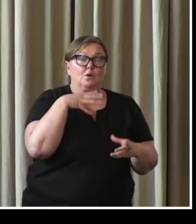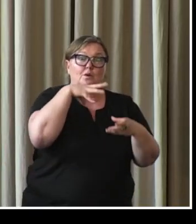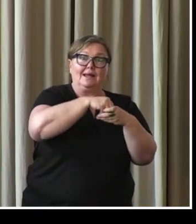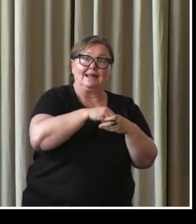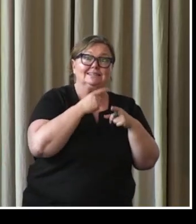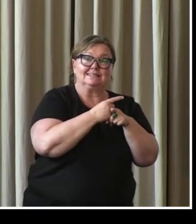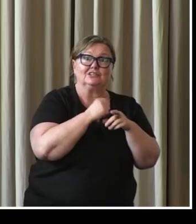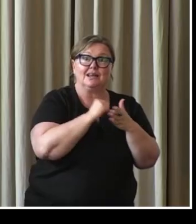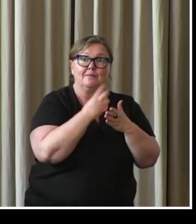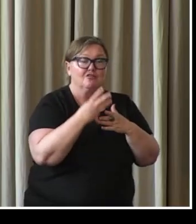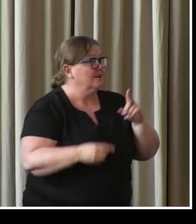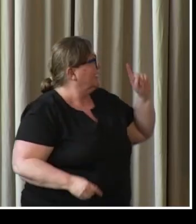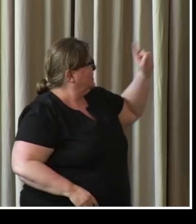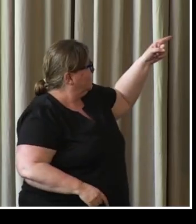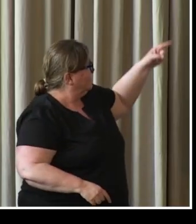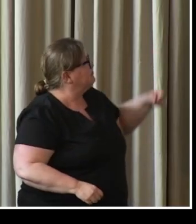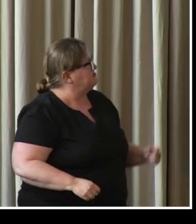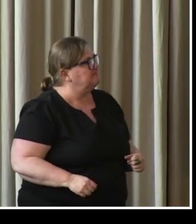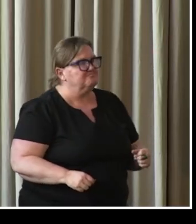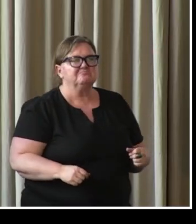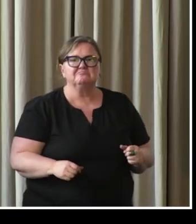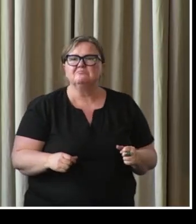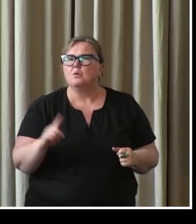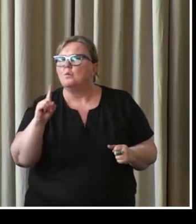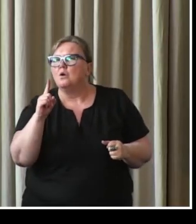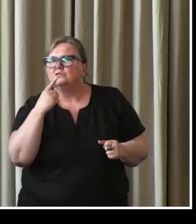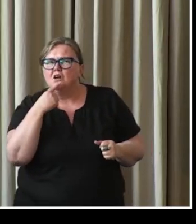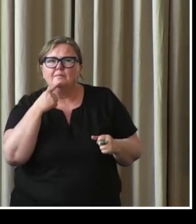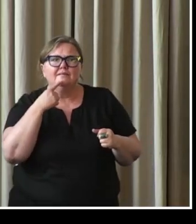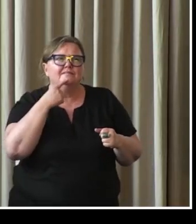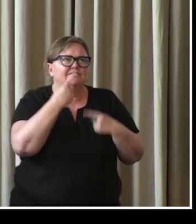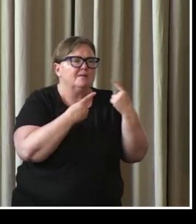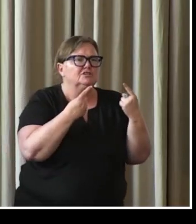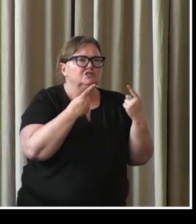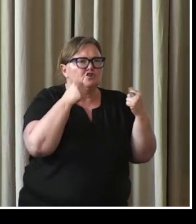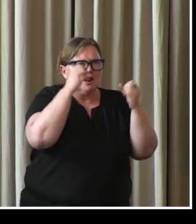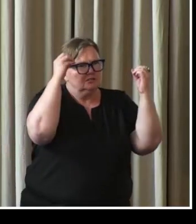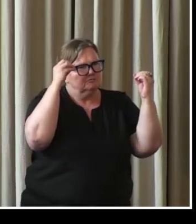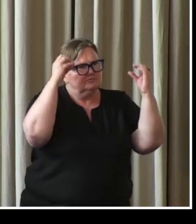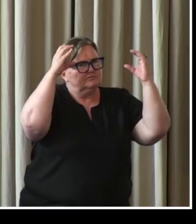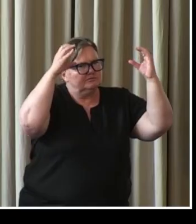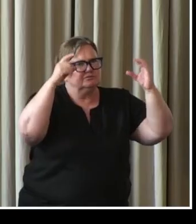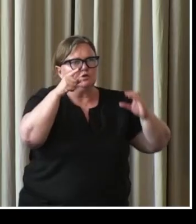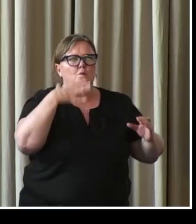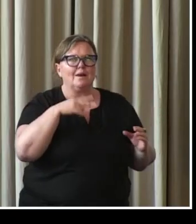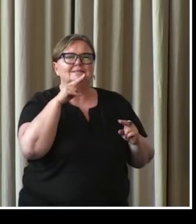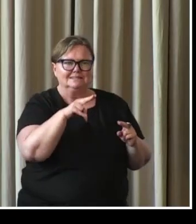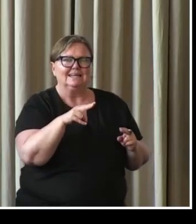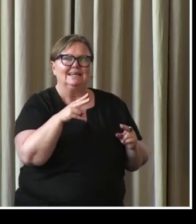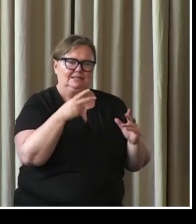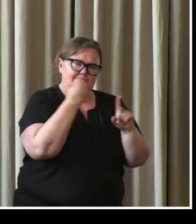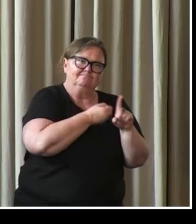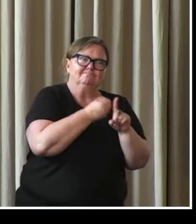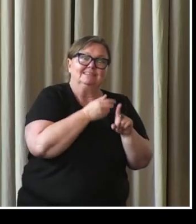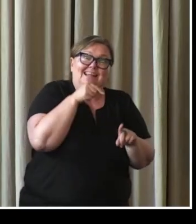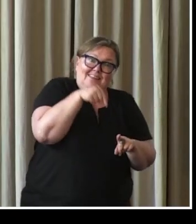really interested in what other kind of information, knowledge building, skill building opportunities you would like to see us advocate for